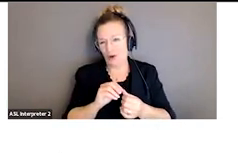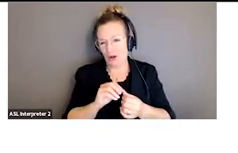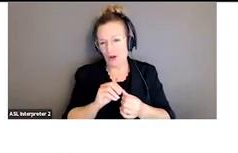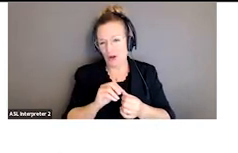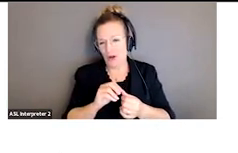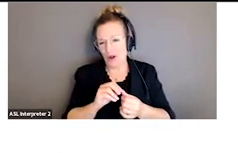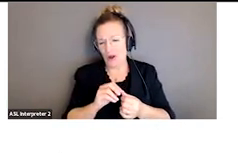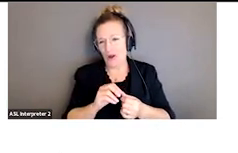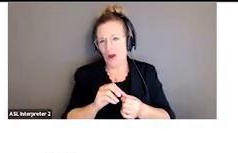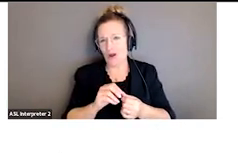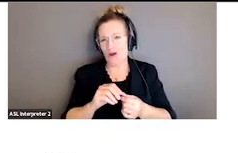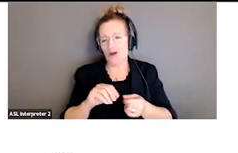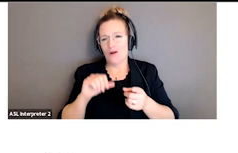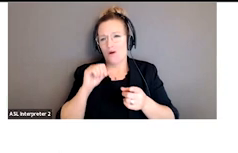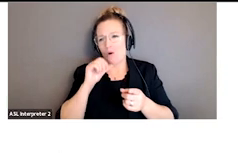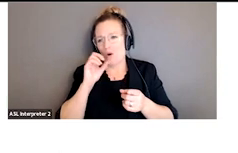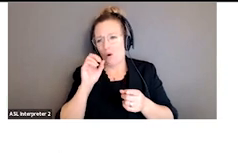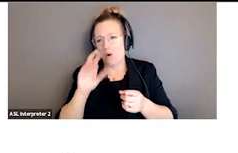not the generating